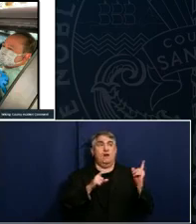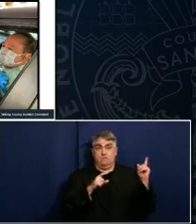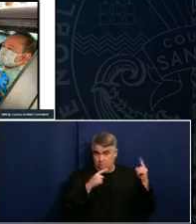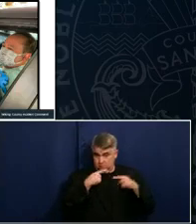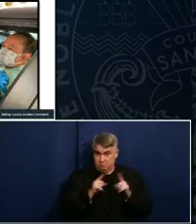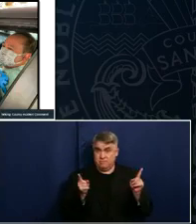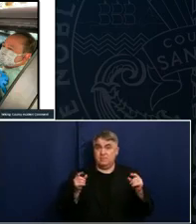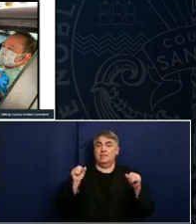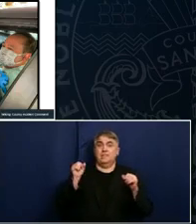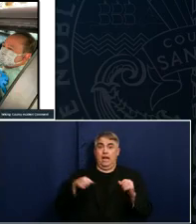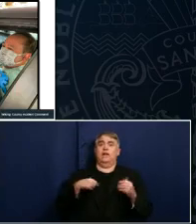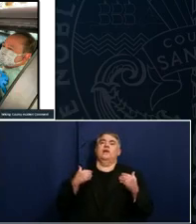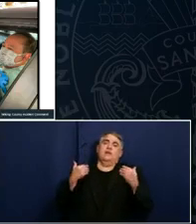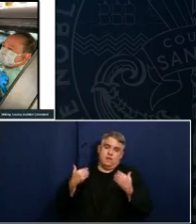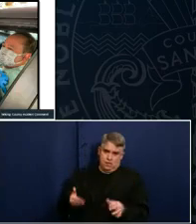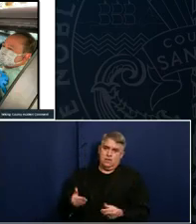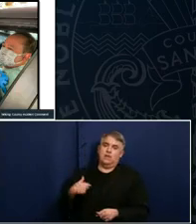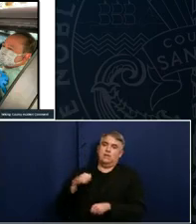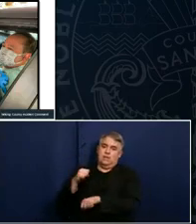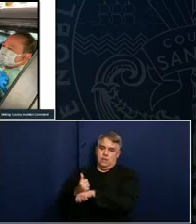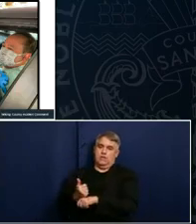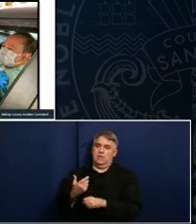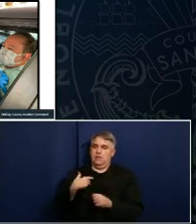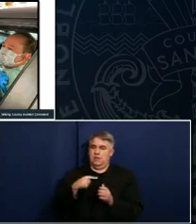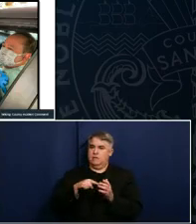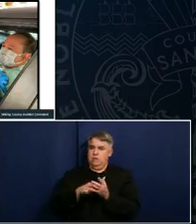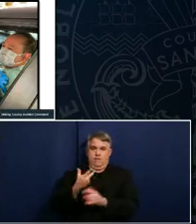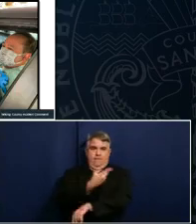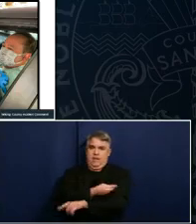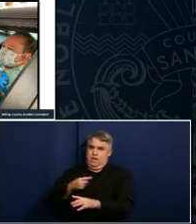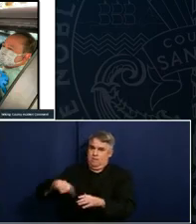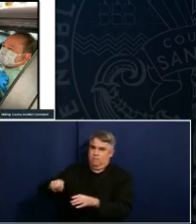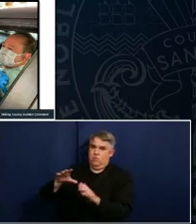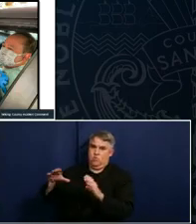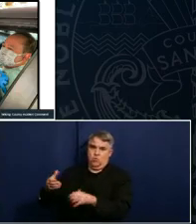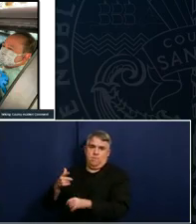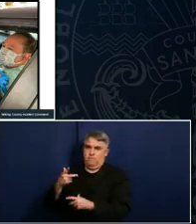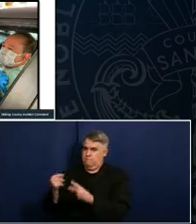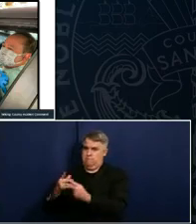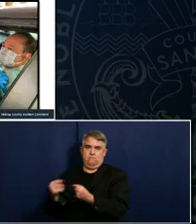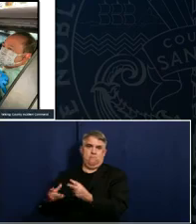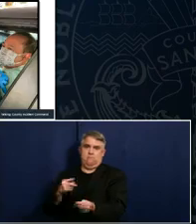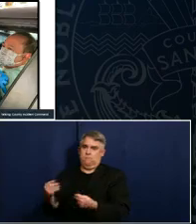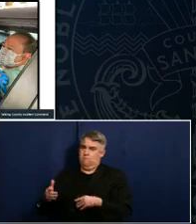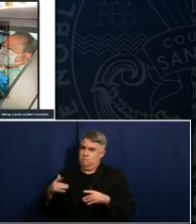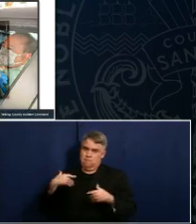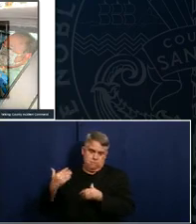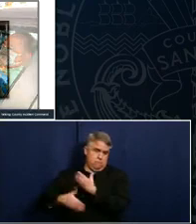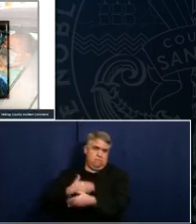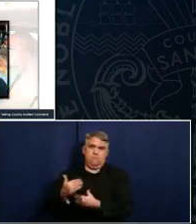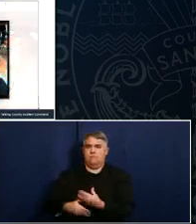we immediately begin the vaccination with all of these groups next. Next slide.